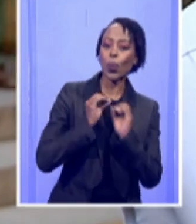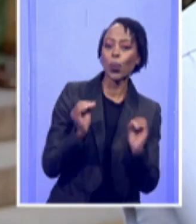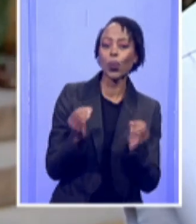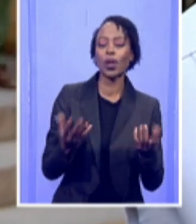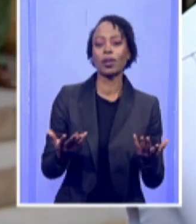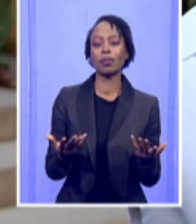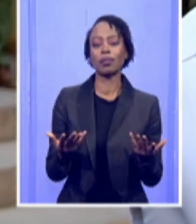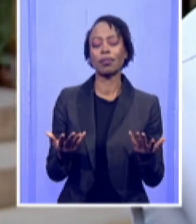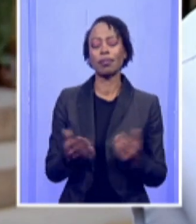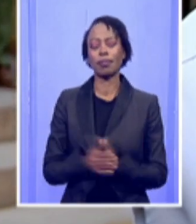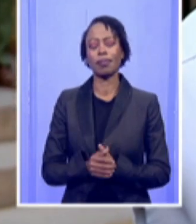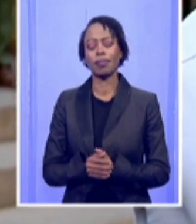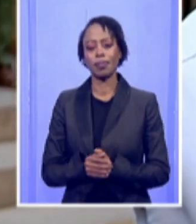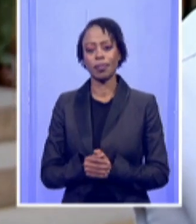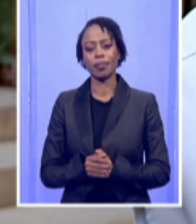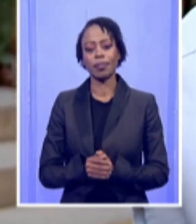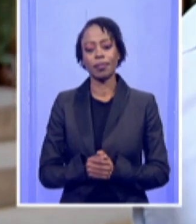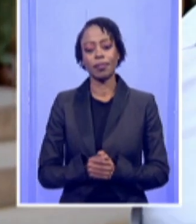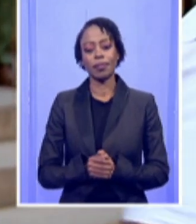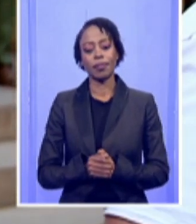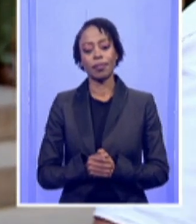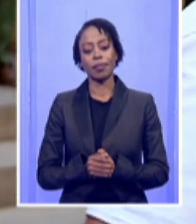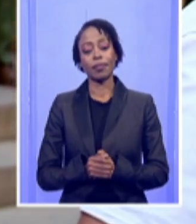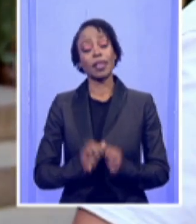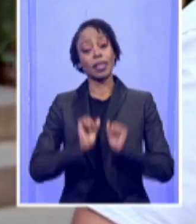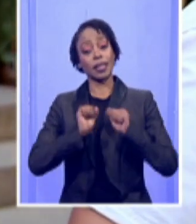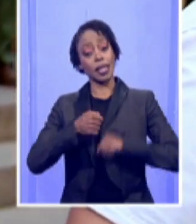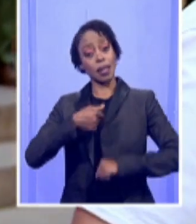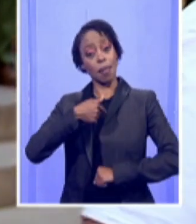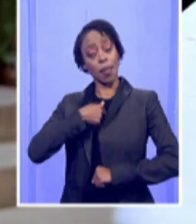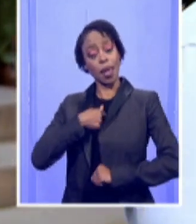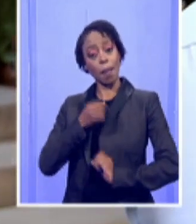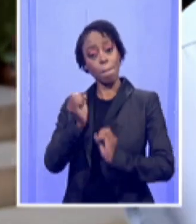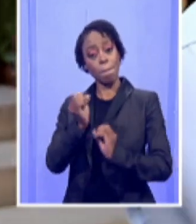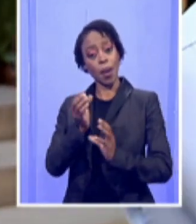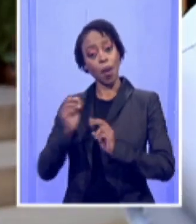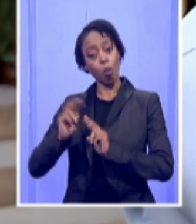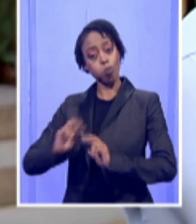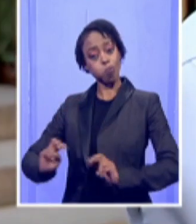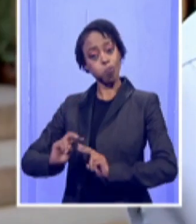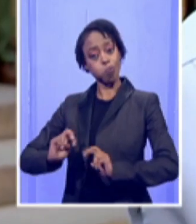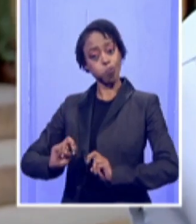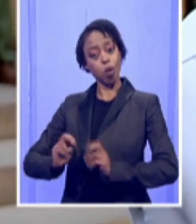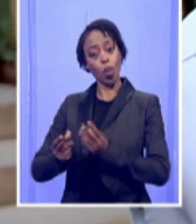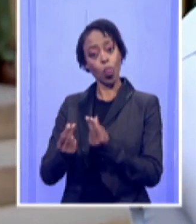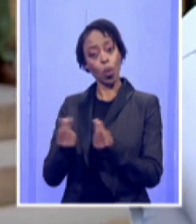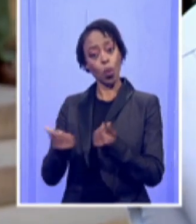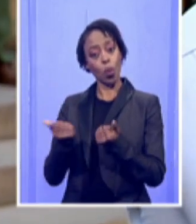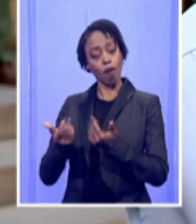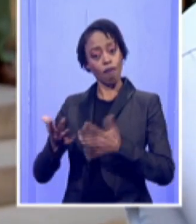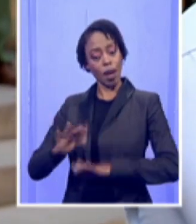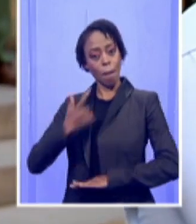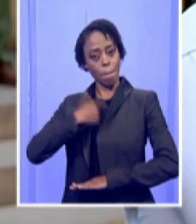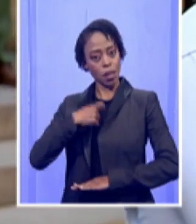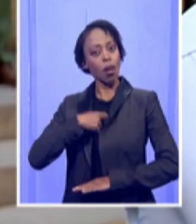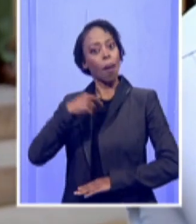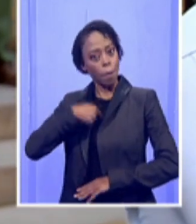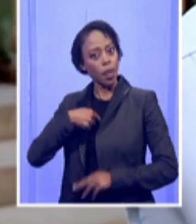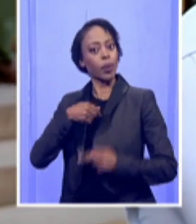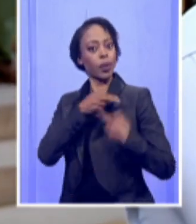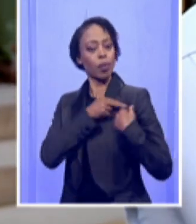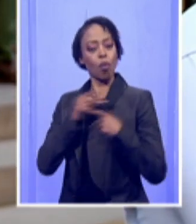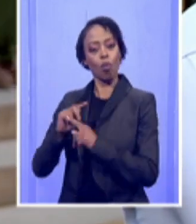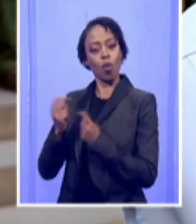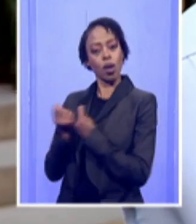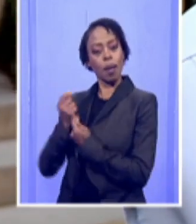that? Well, yeah, so I testified about research that we've done and that I've done personally with our team,